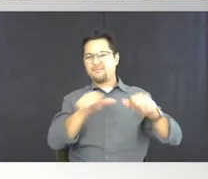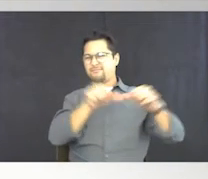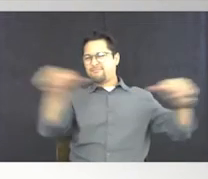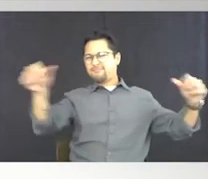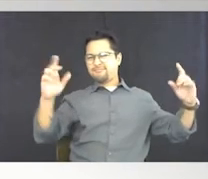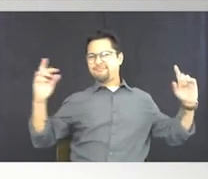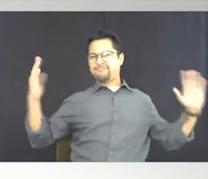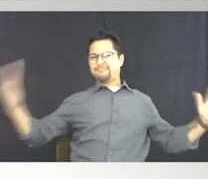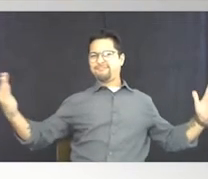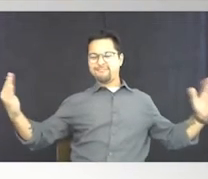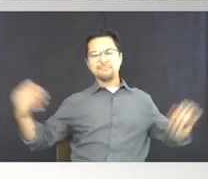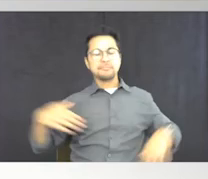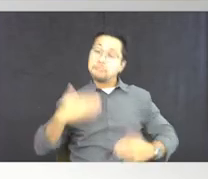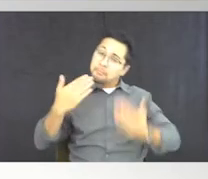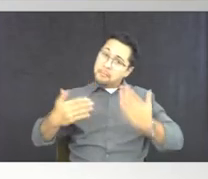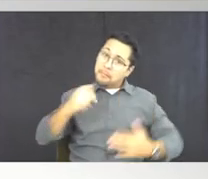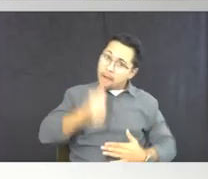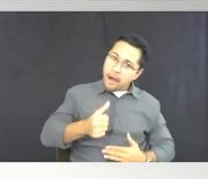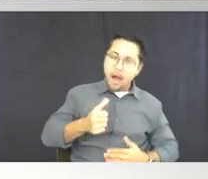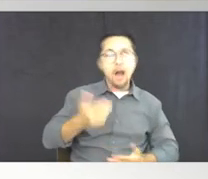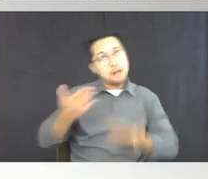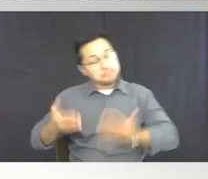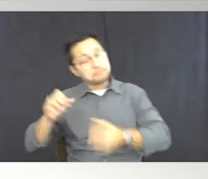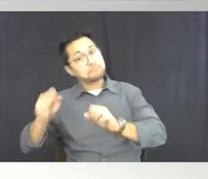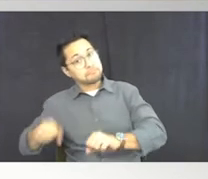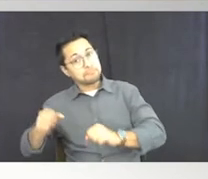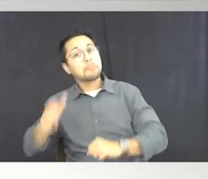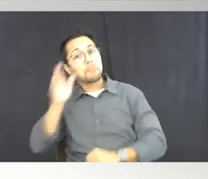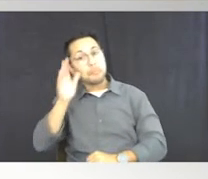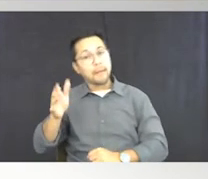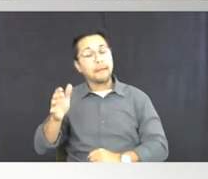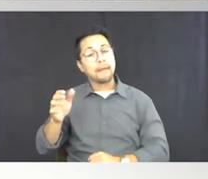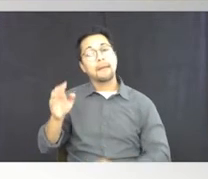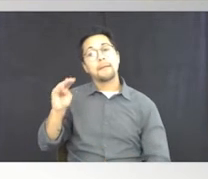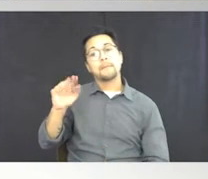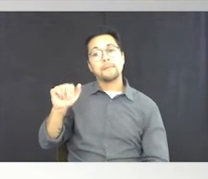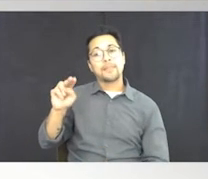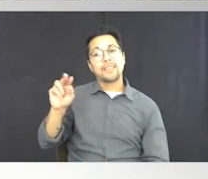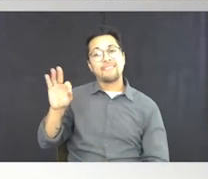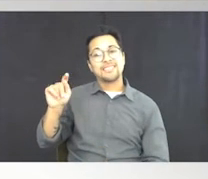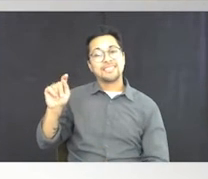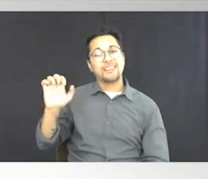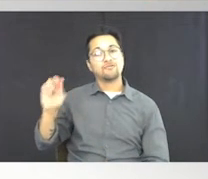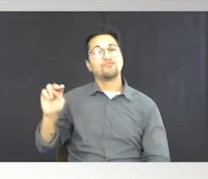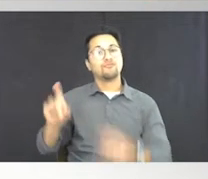may not, or it could be a manifestation of,